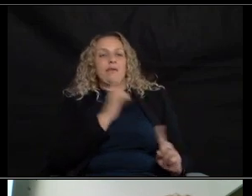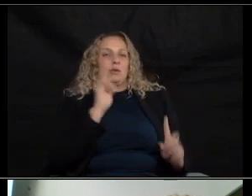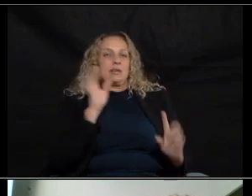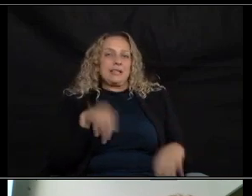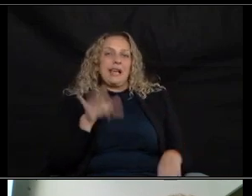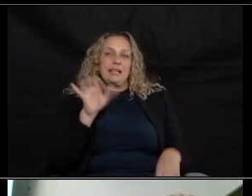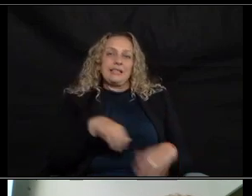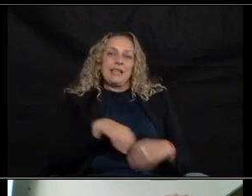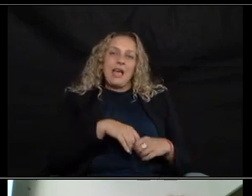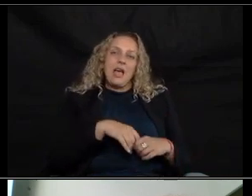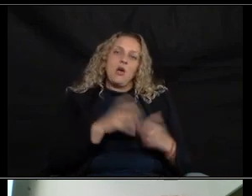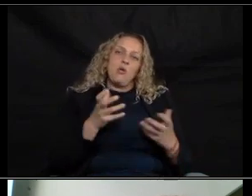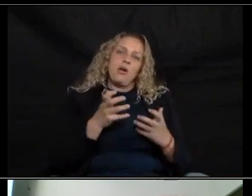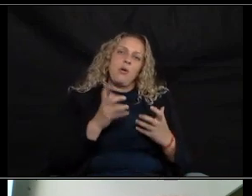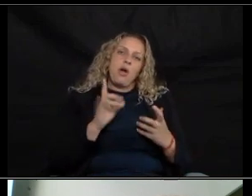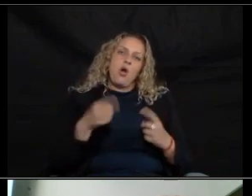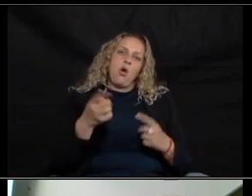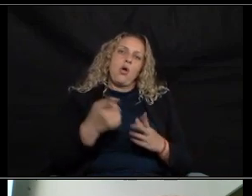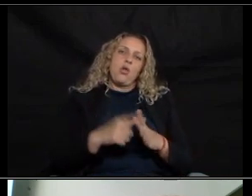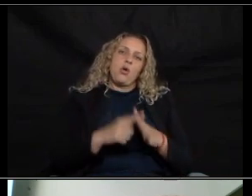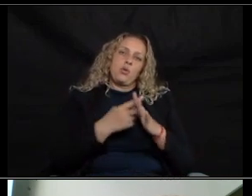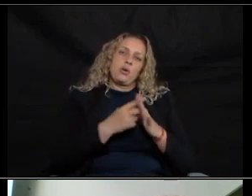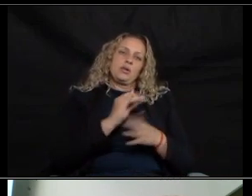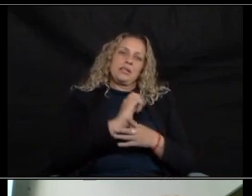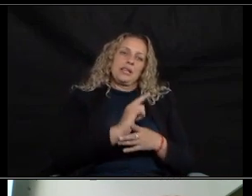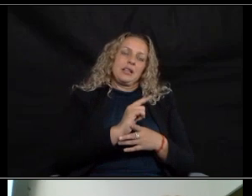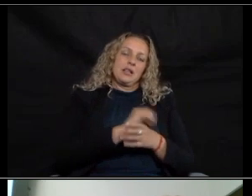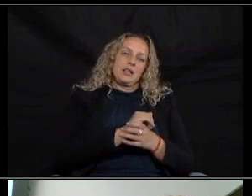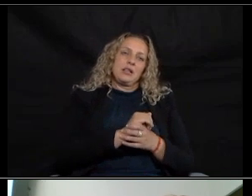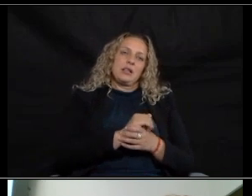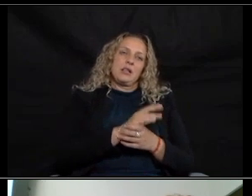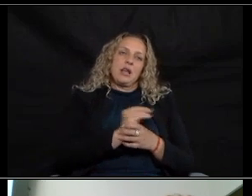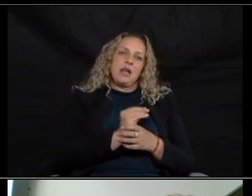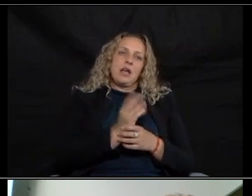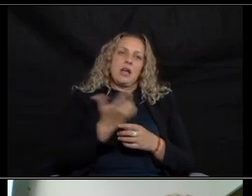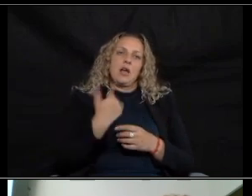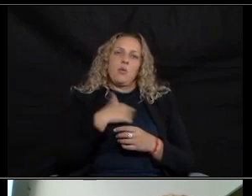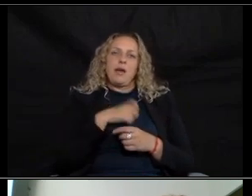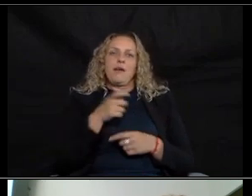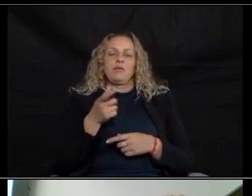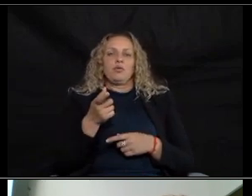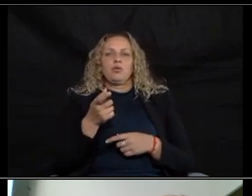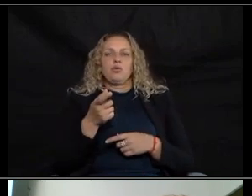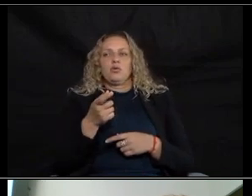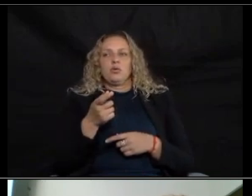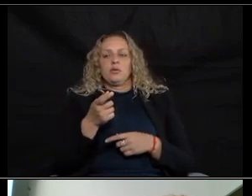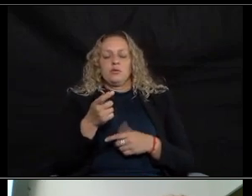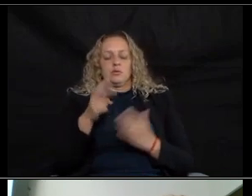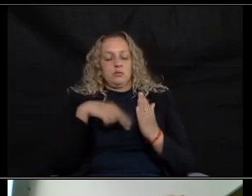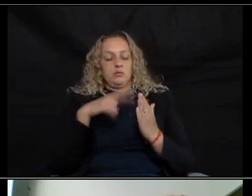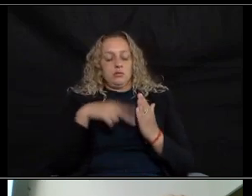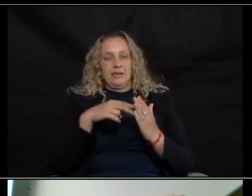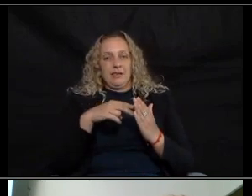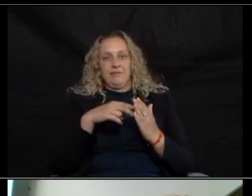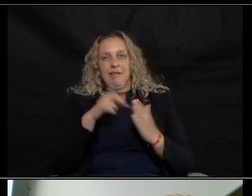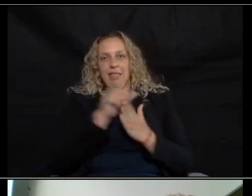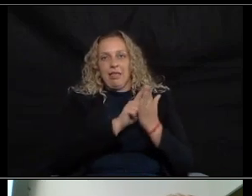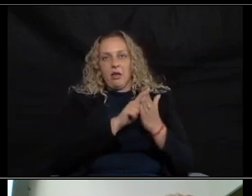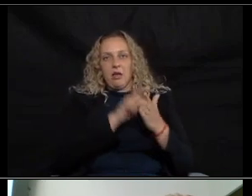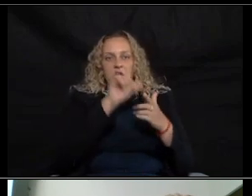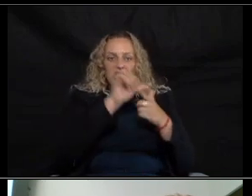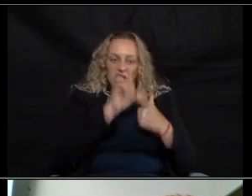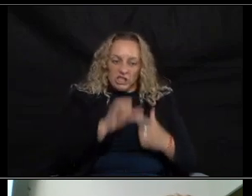that do we want only the original deal, and we have to deal with the legal jargon of 18